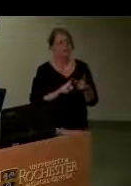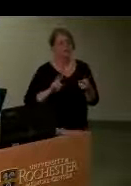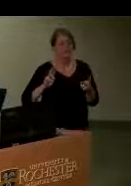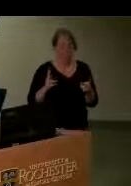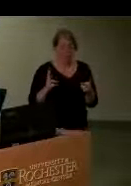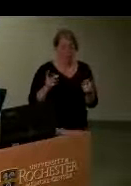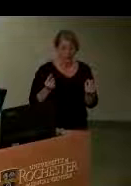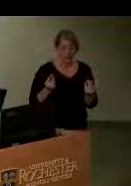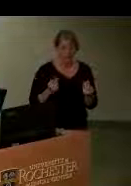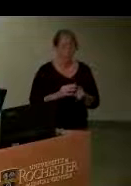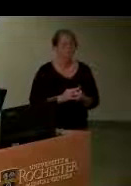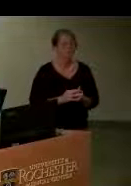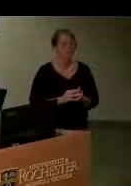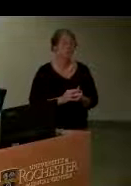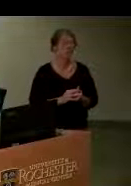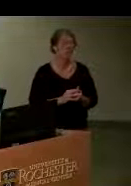is